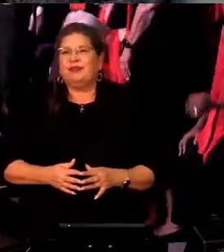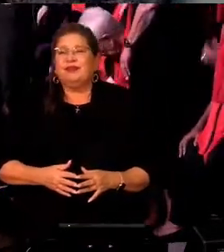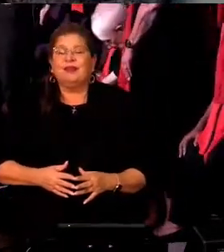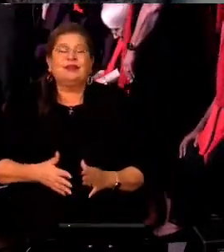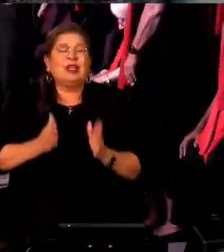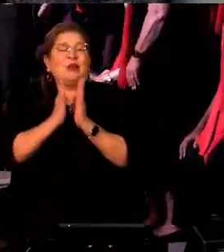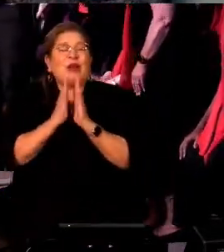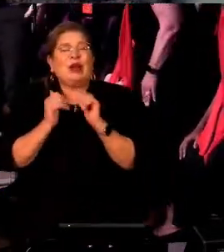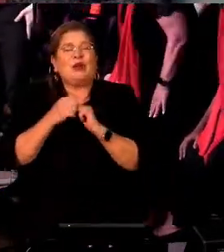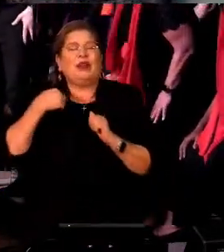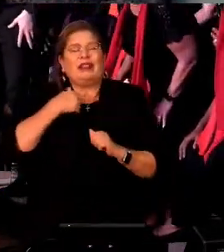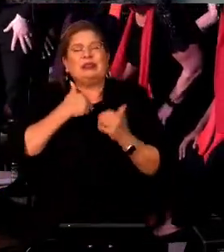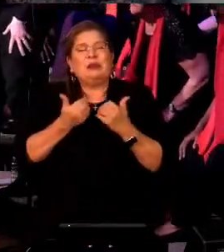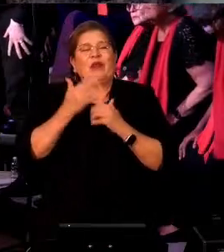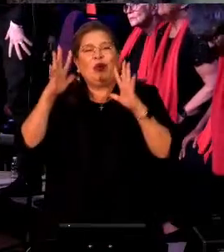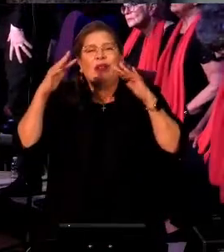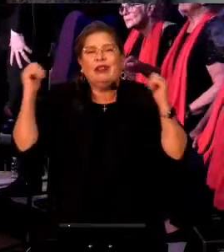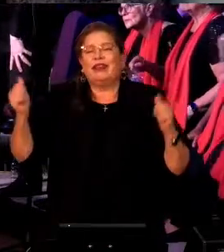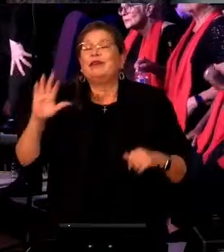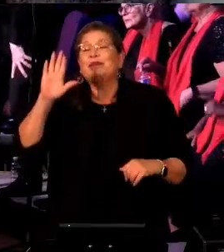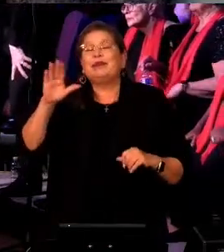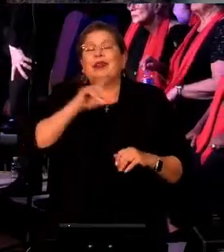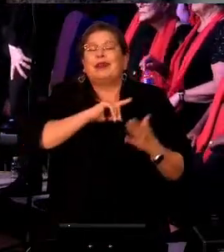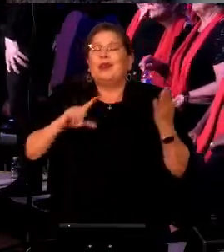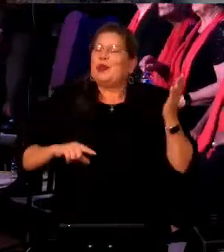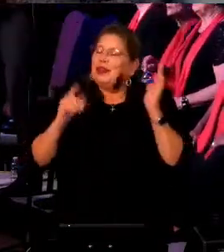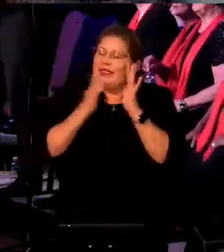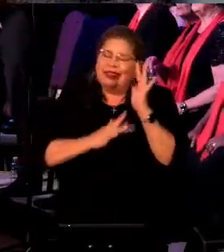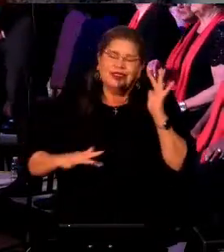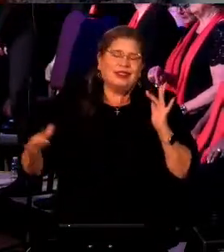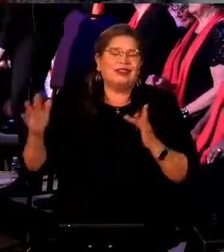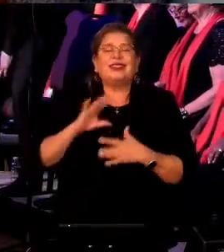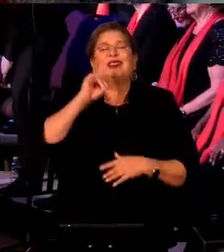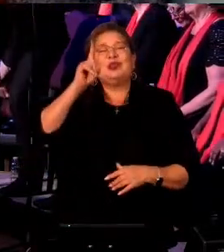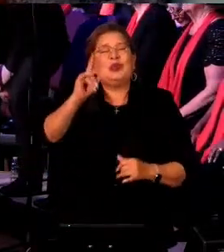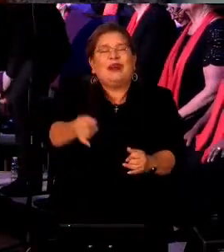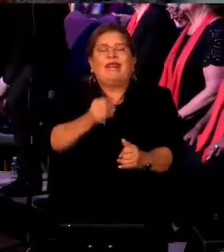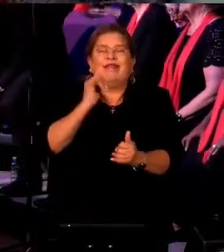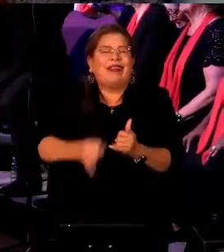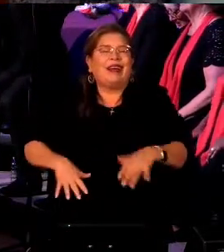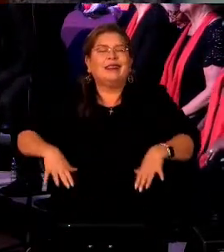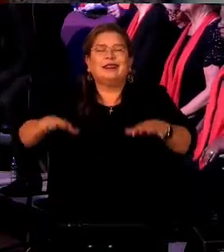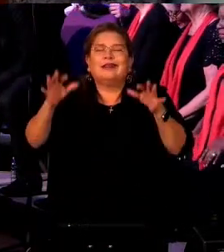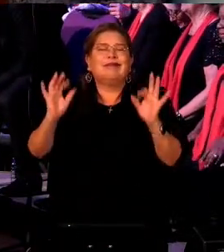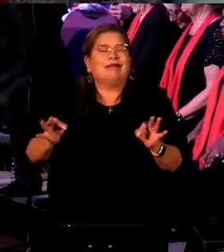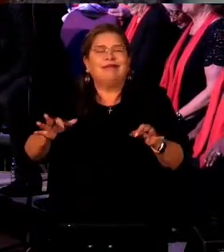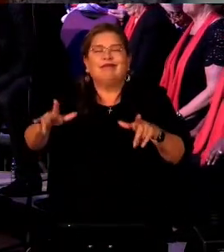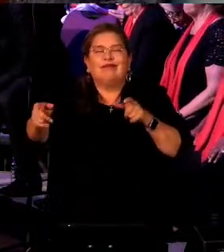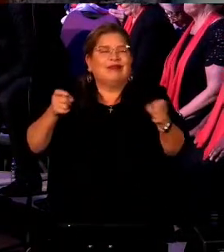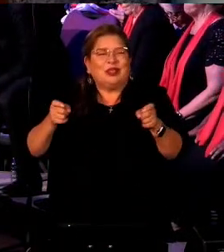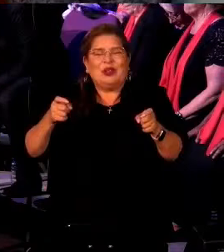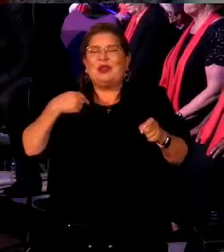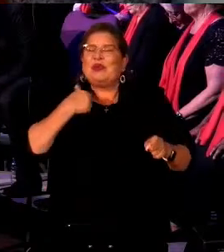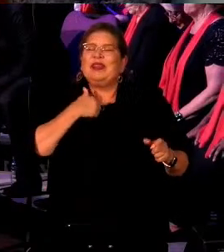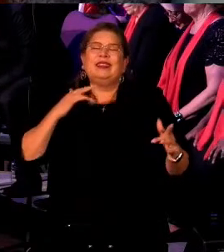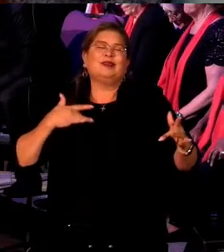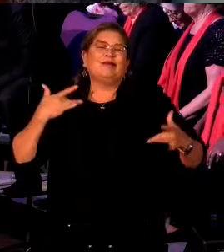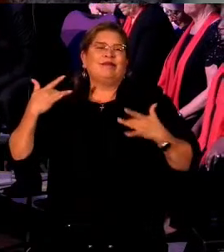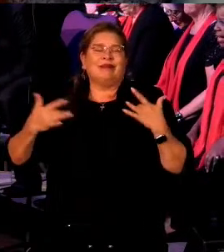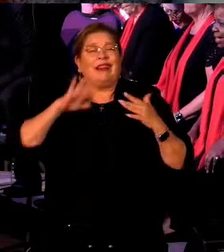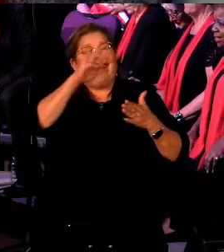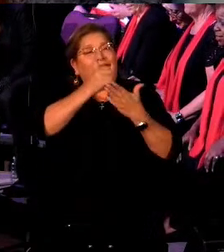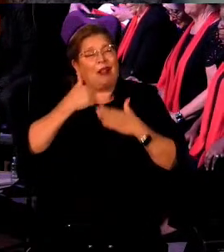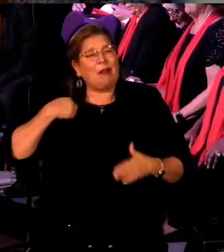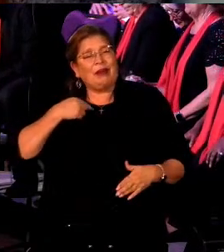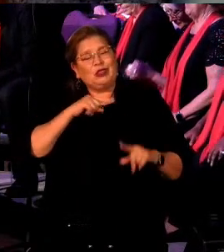Pray with me before you go. Lord Jesus, you have the final word. We rejoice in that. Help us,